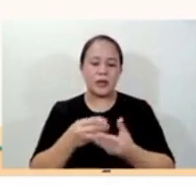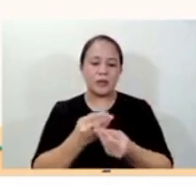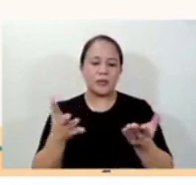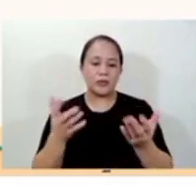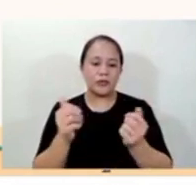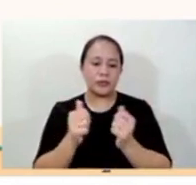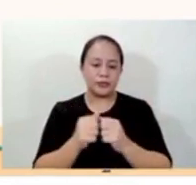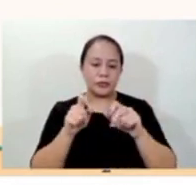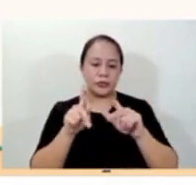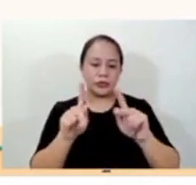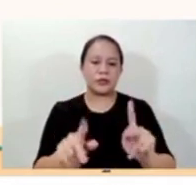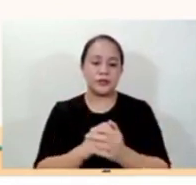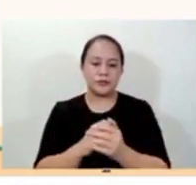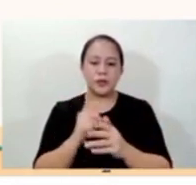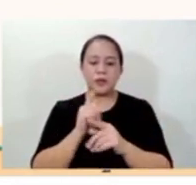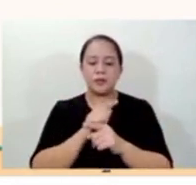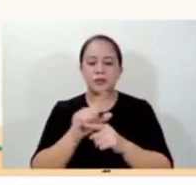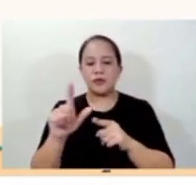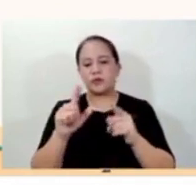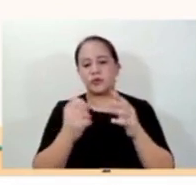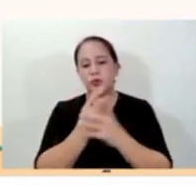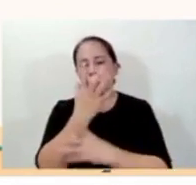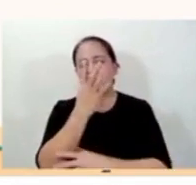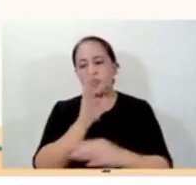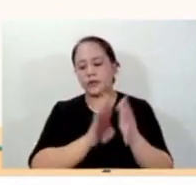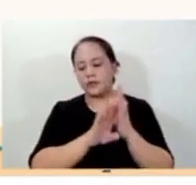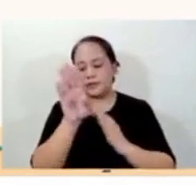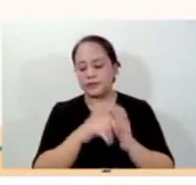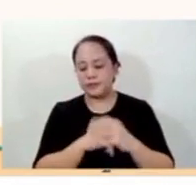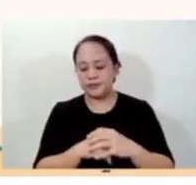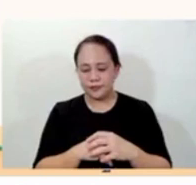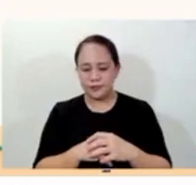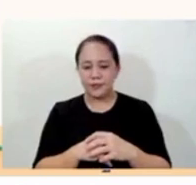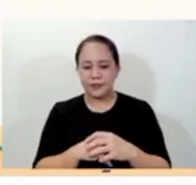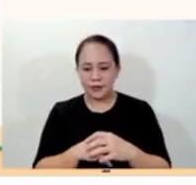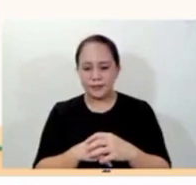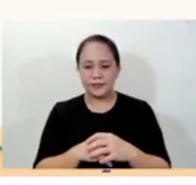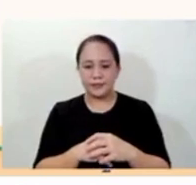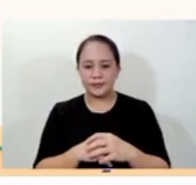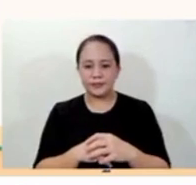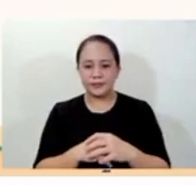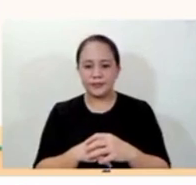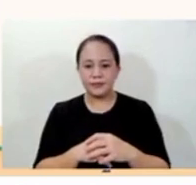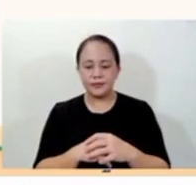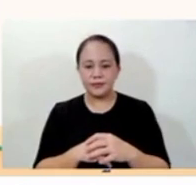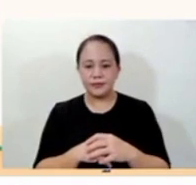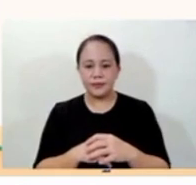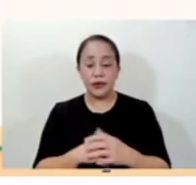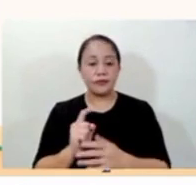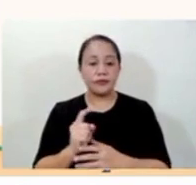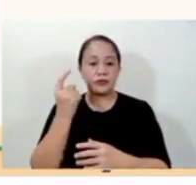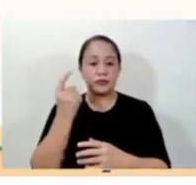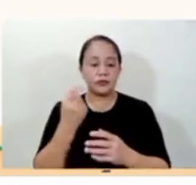and provided with opportunities for professional growth and development. At first,